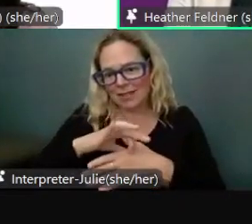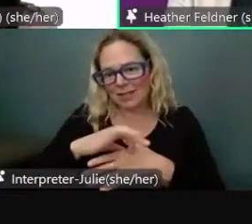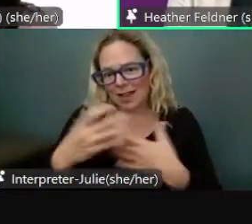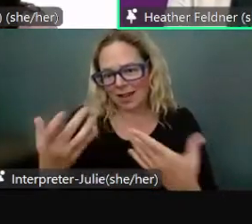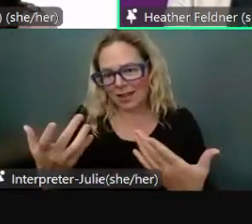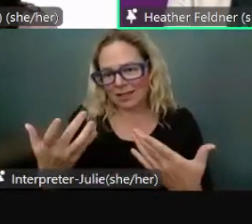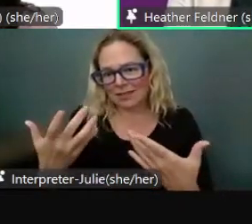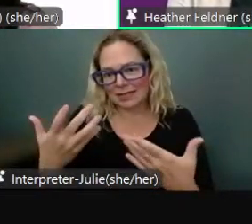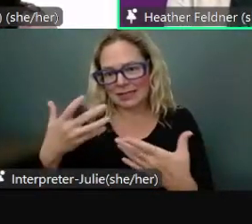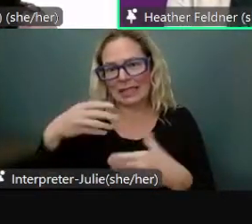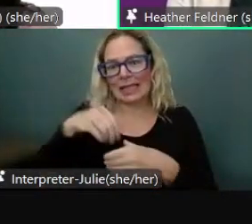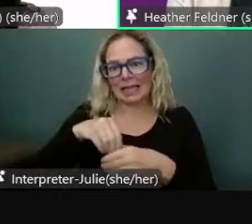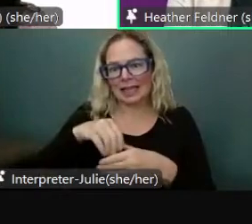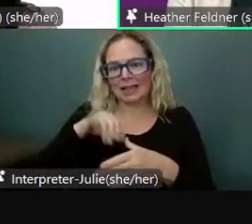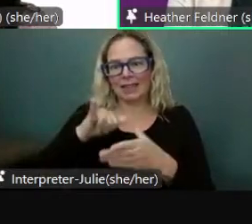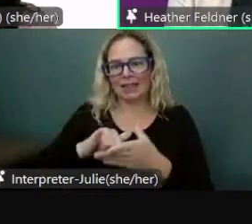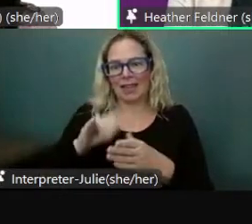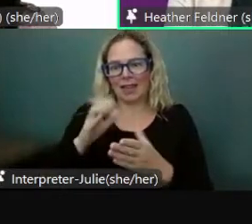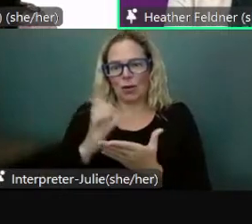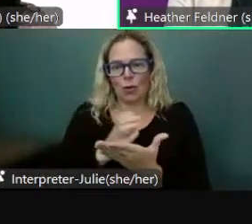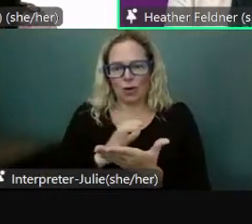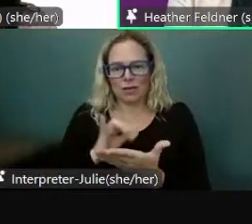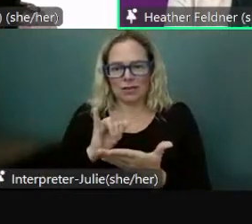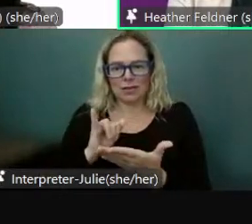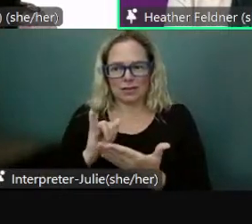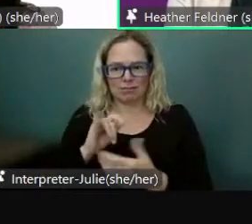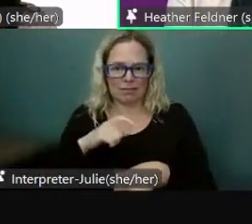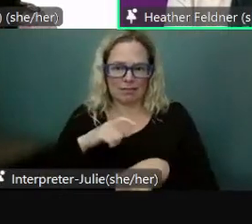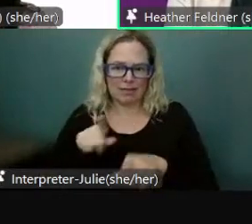in our courses at the time.